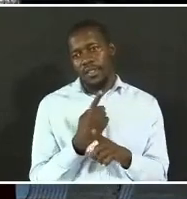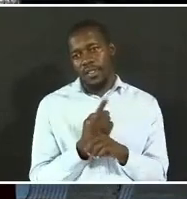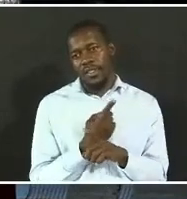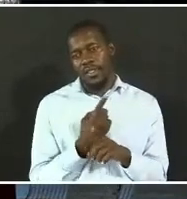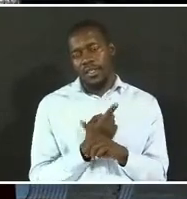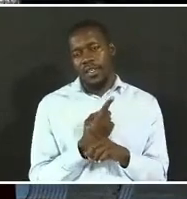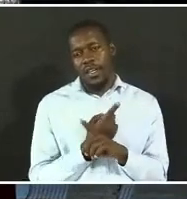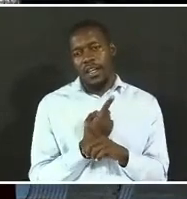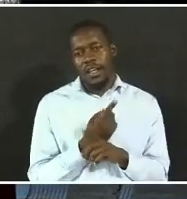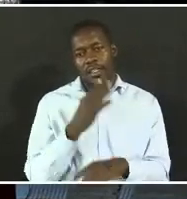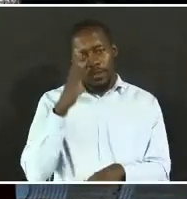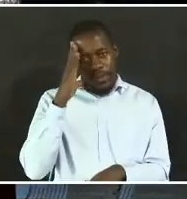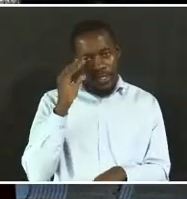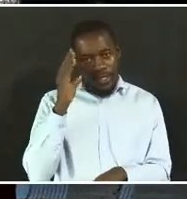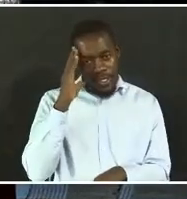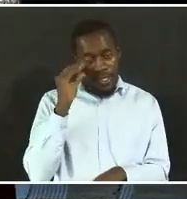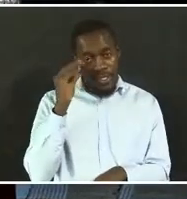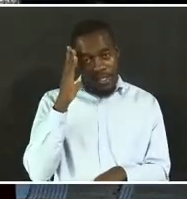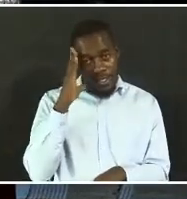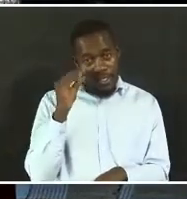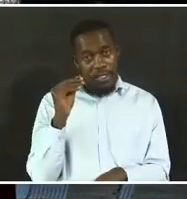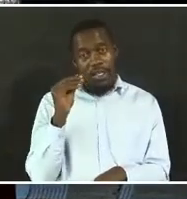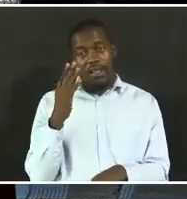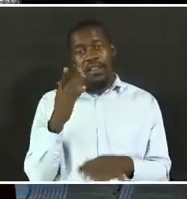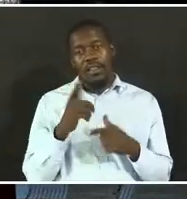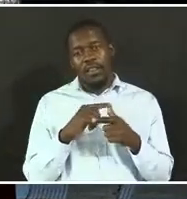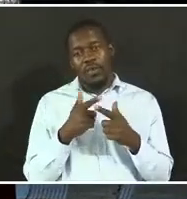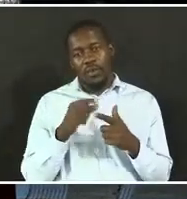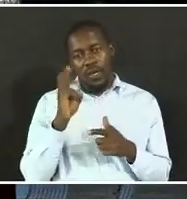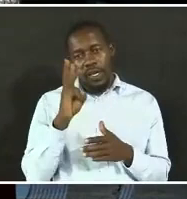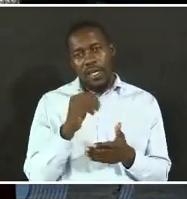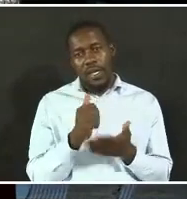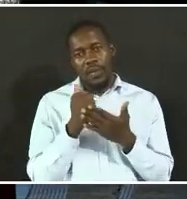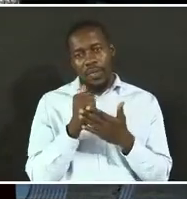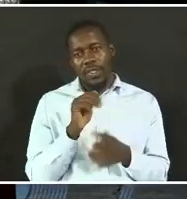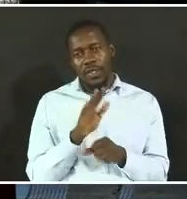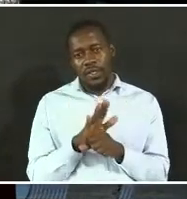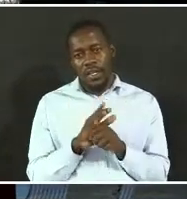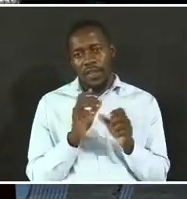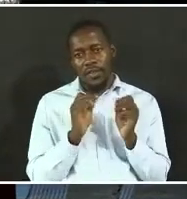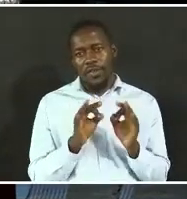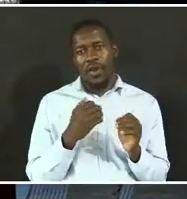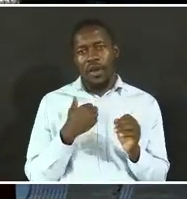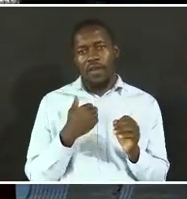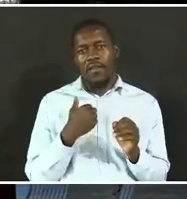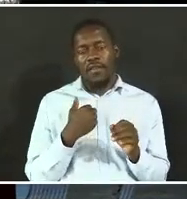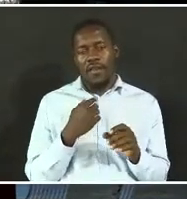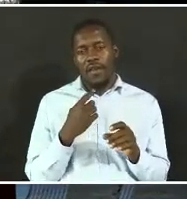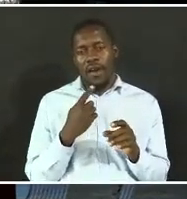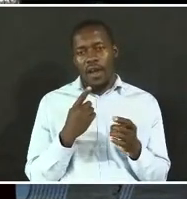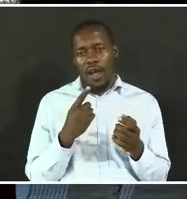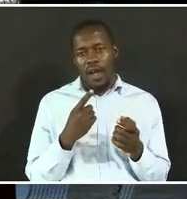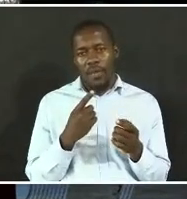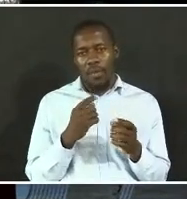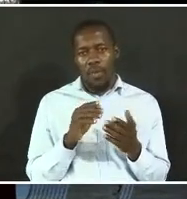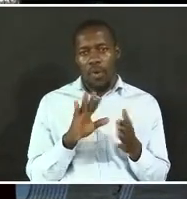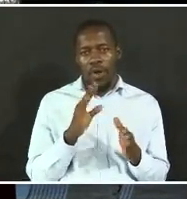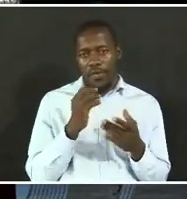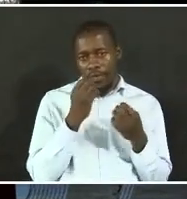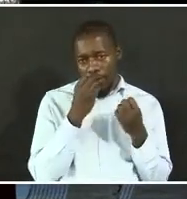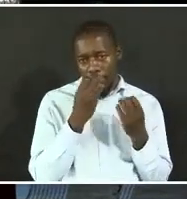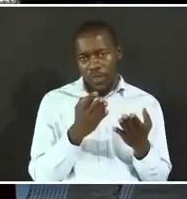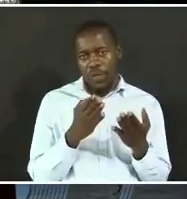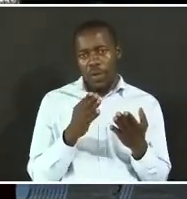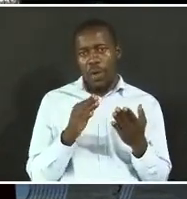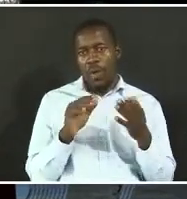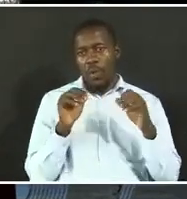so that you can be effective when you're caregiving. When you have information and you've gone to caregive, then even the patient will feel like